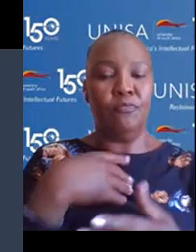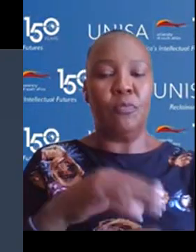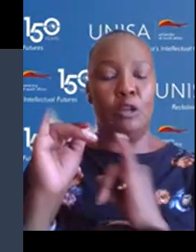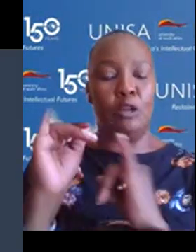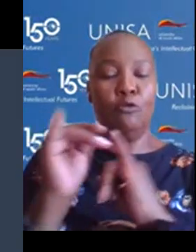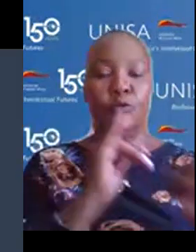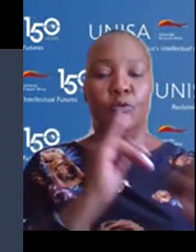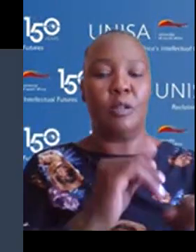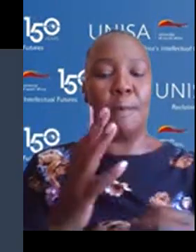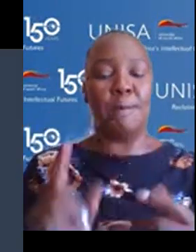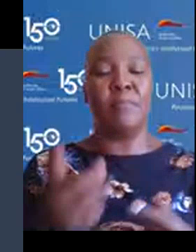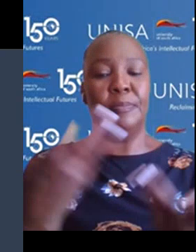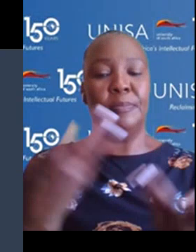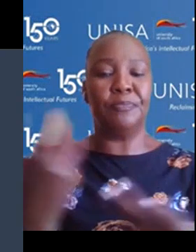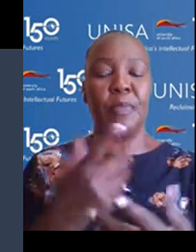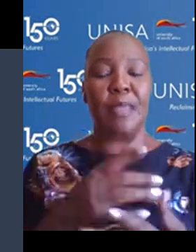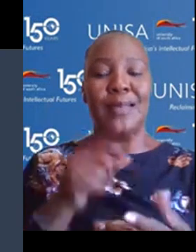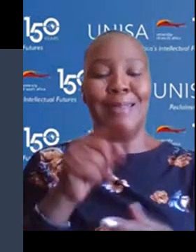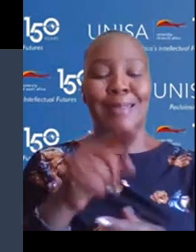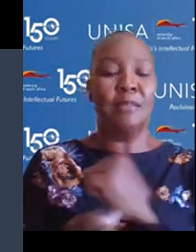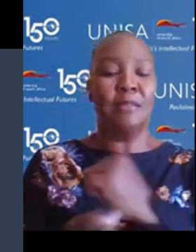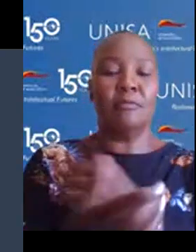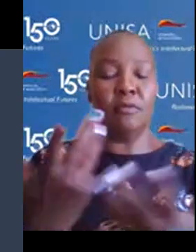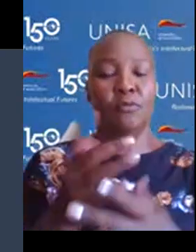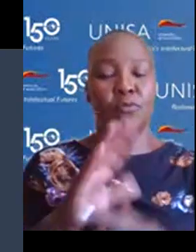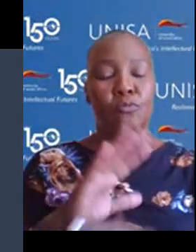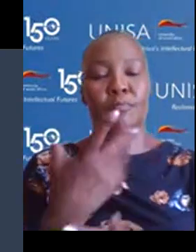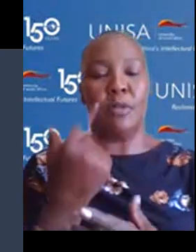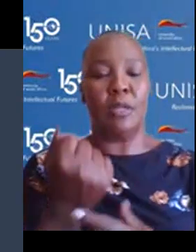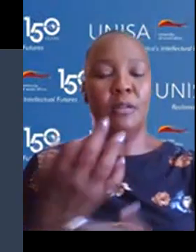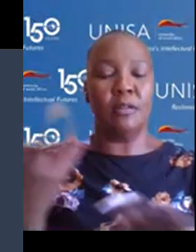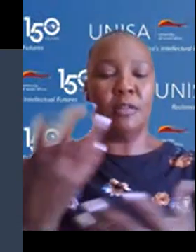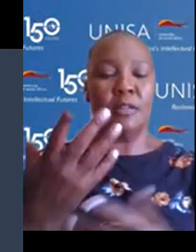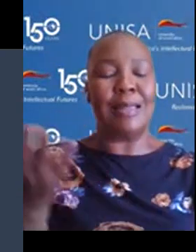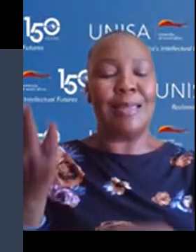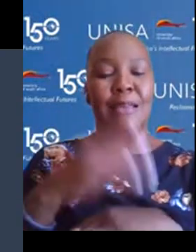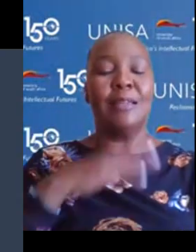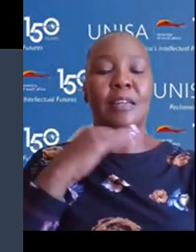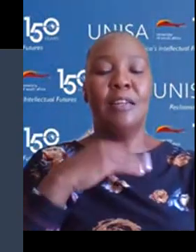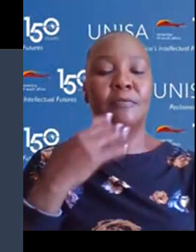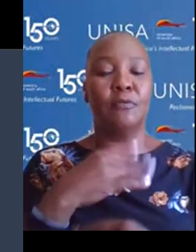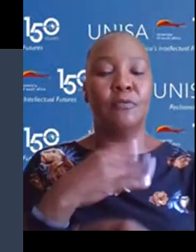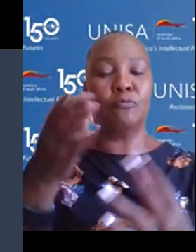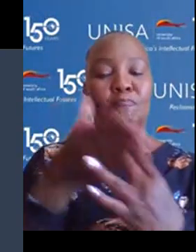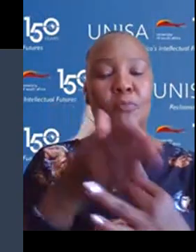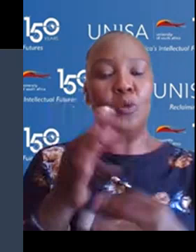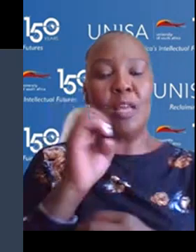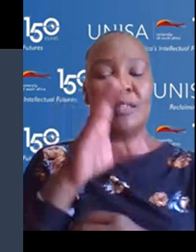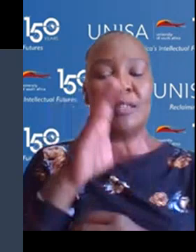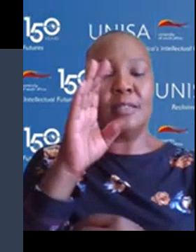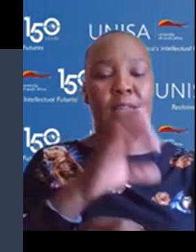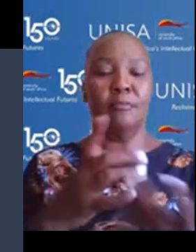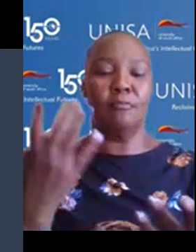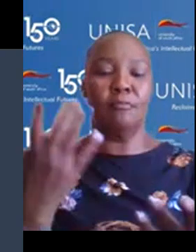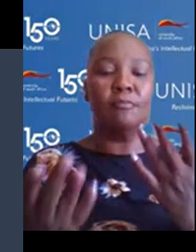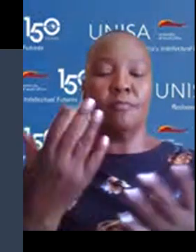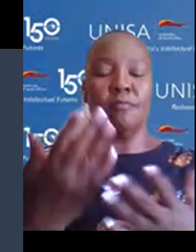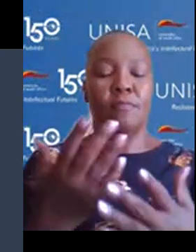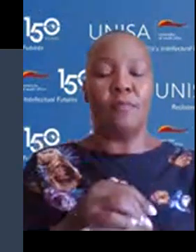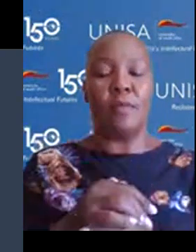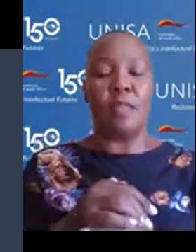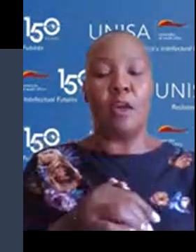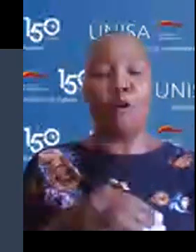but unfortunately of this series, we won't have enough time to really delve into Excel. And then also just an overview of